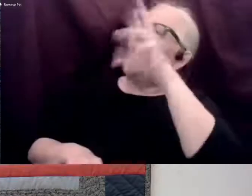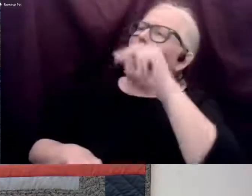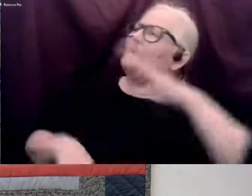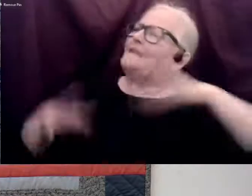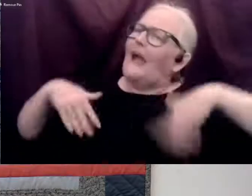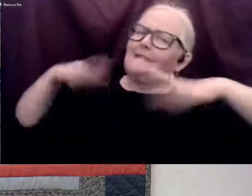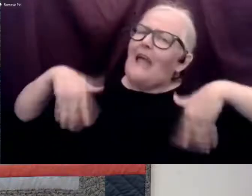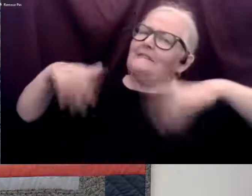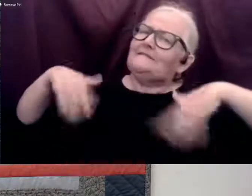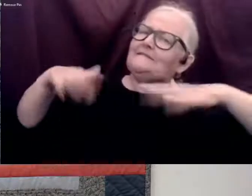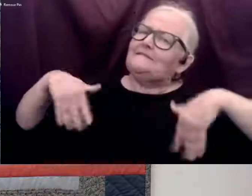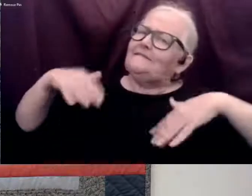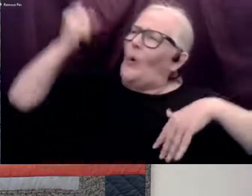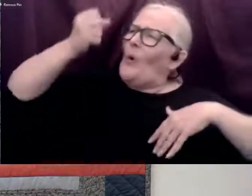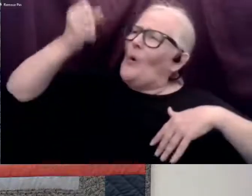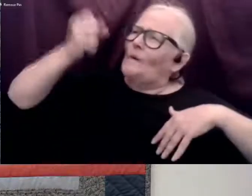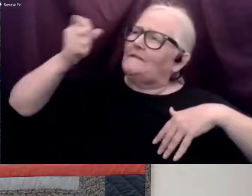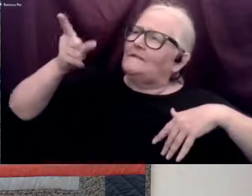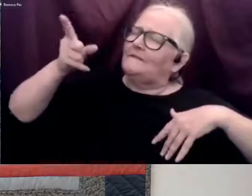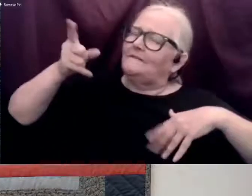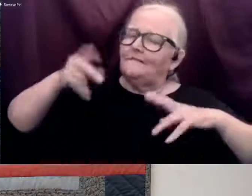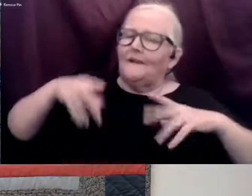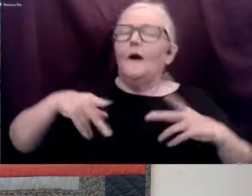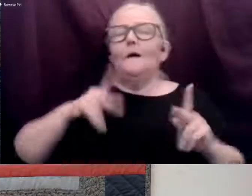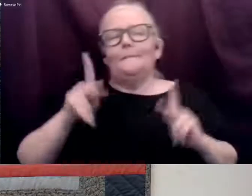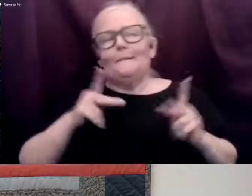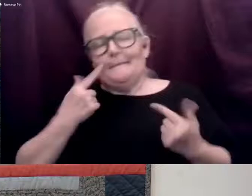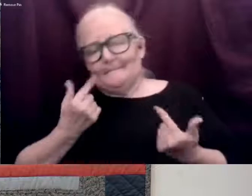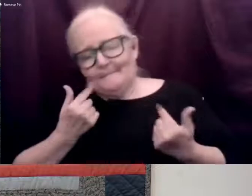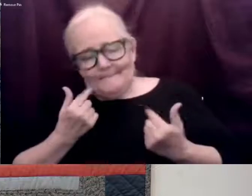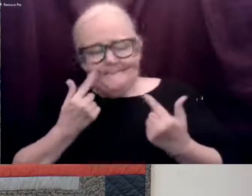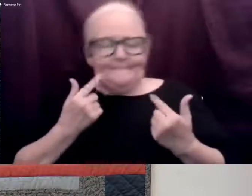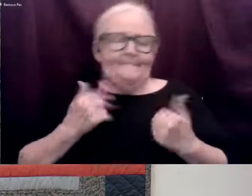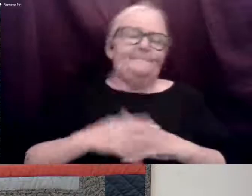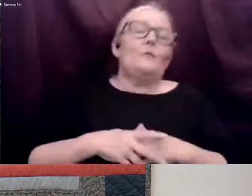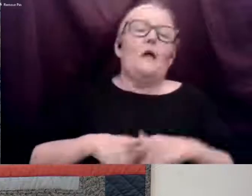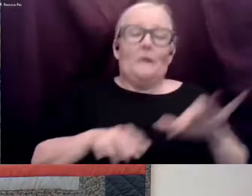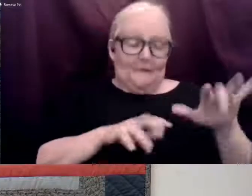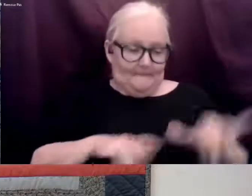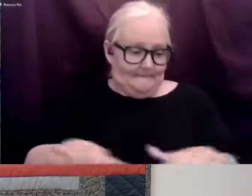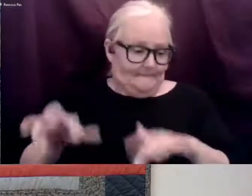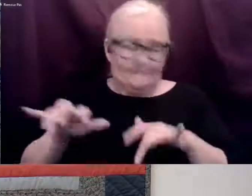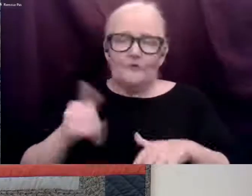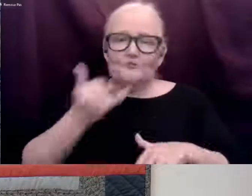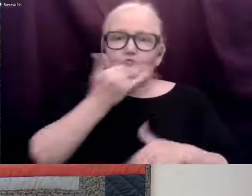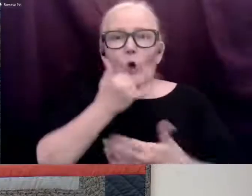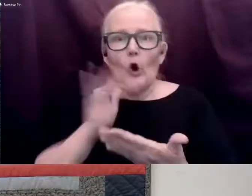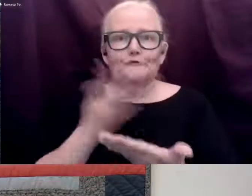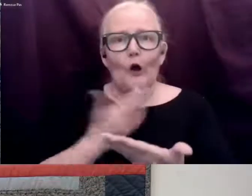More laughter, yeah. The organist starts playing the wrong hymn. That wouldn't happen here.